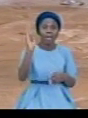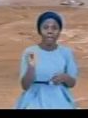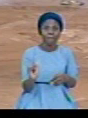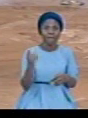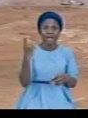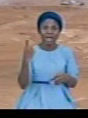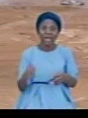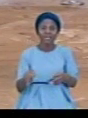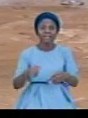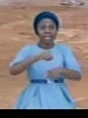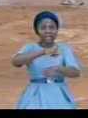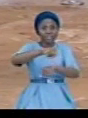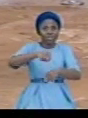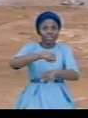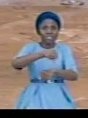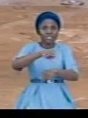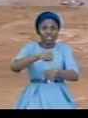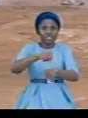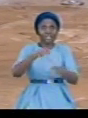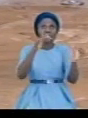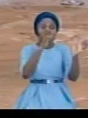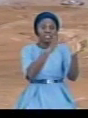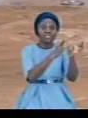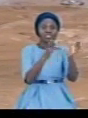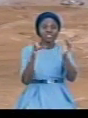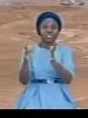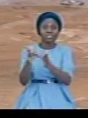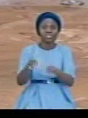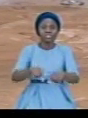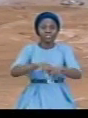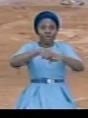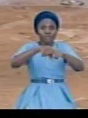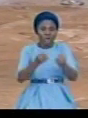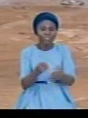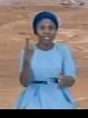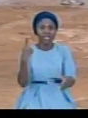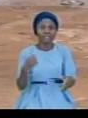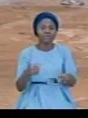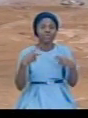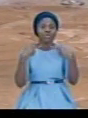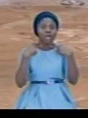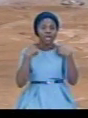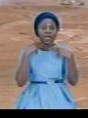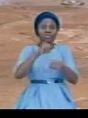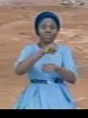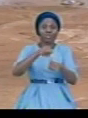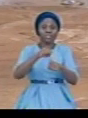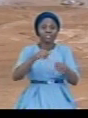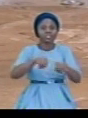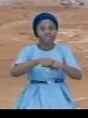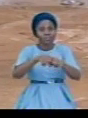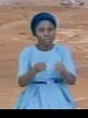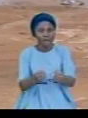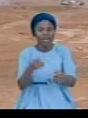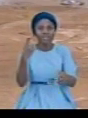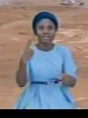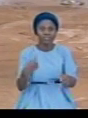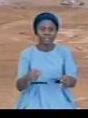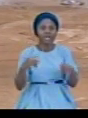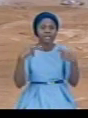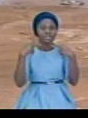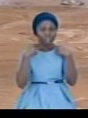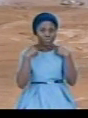yoke, by the anointing, Jesus breaks the yoke. Anointing breaks